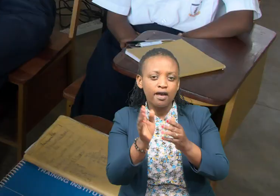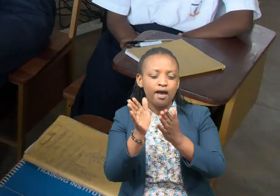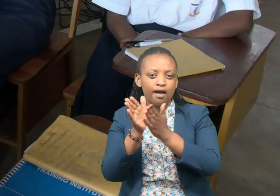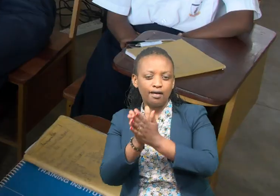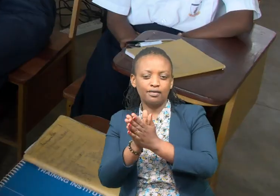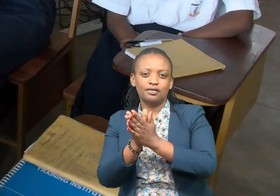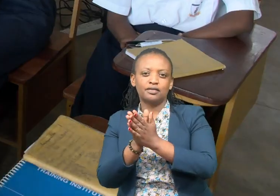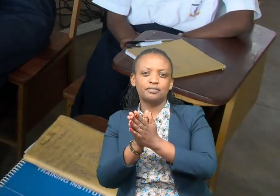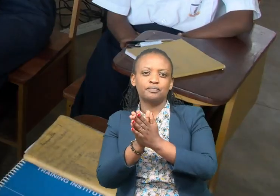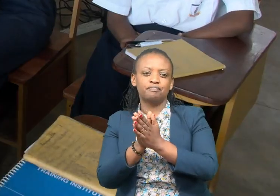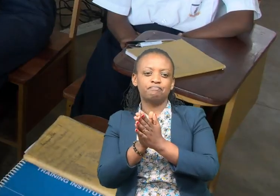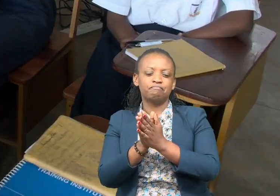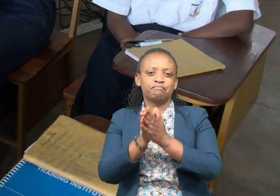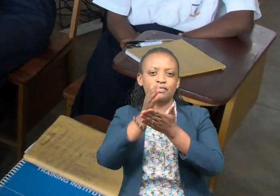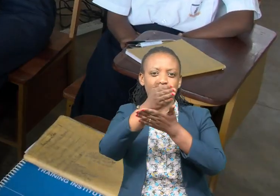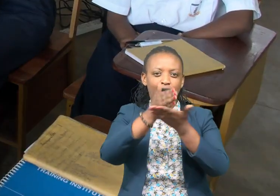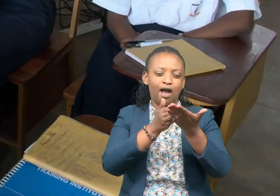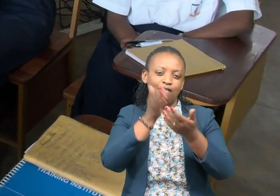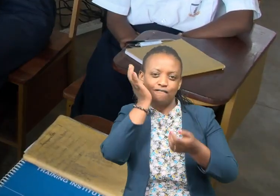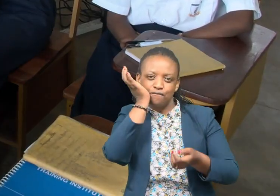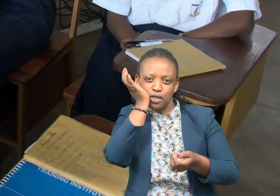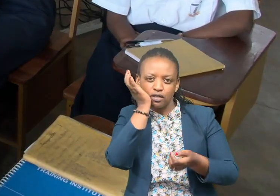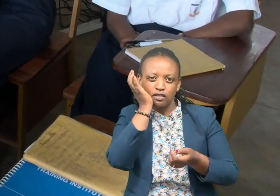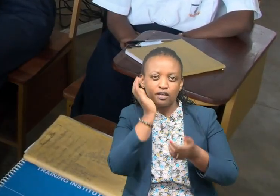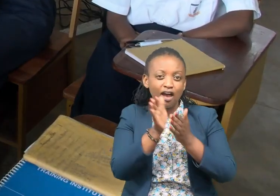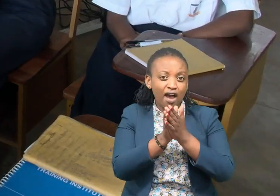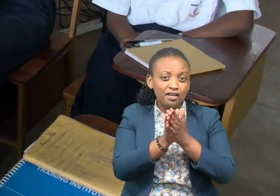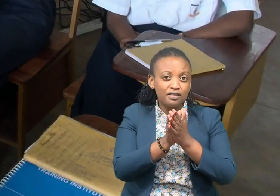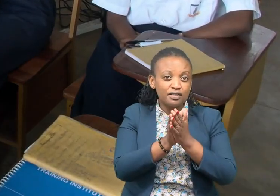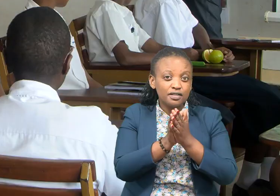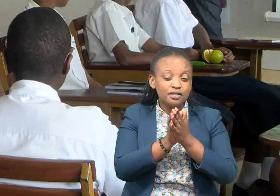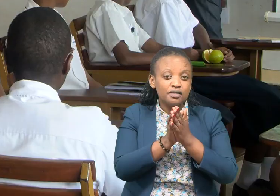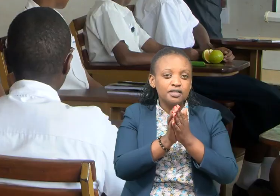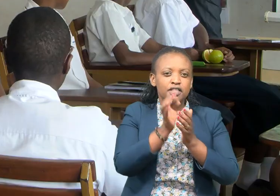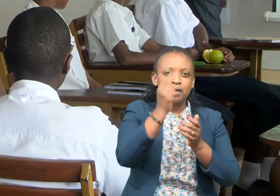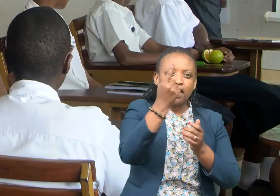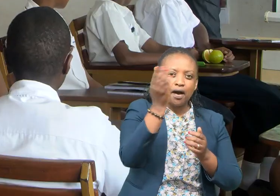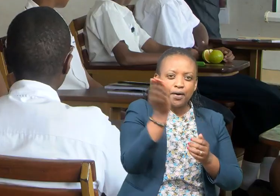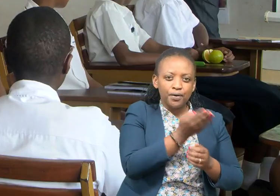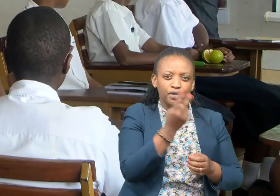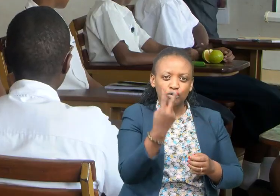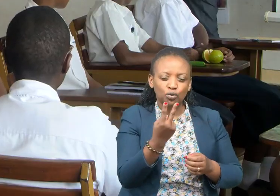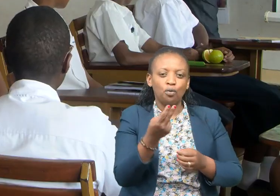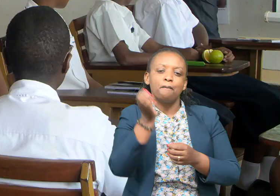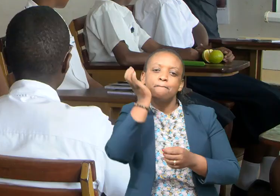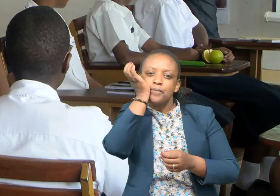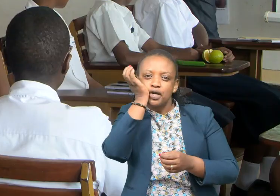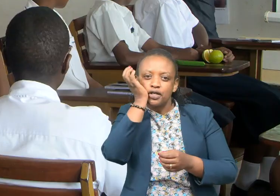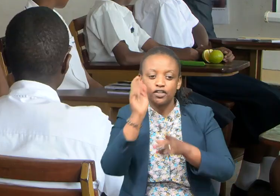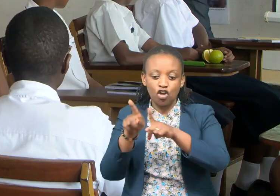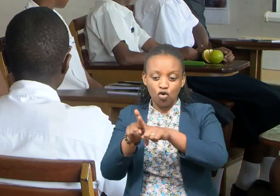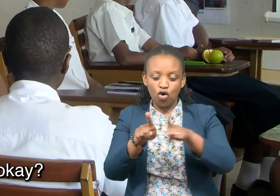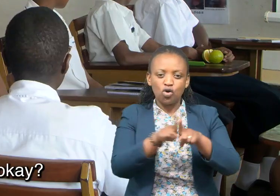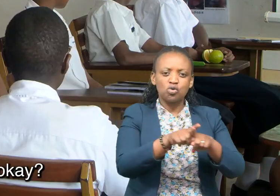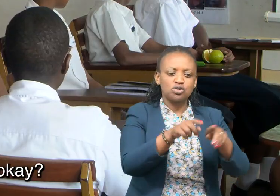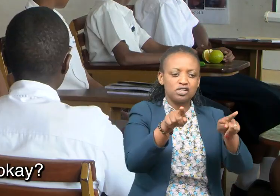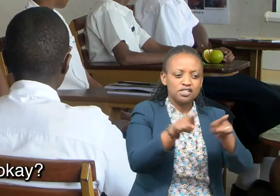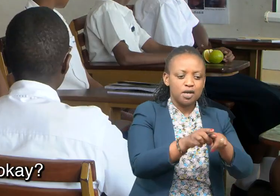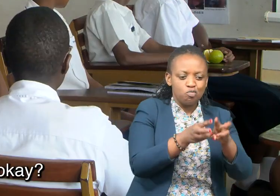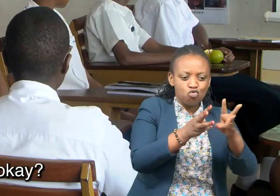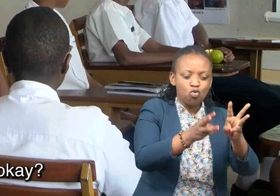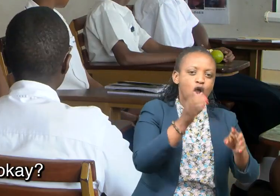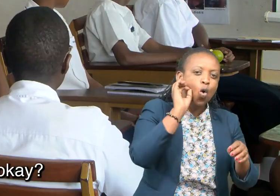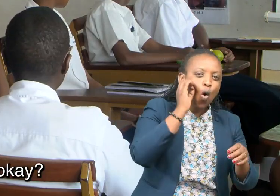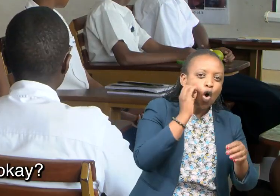okay, and a half bean, and a half bean.